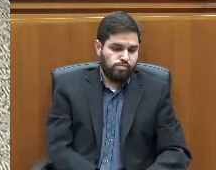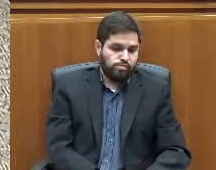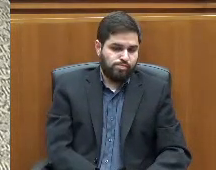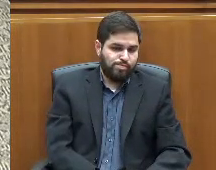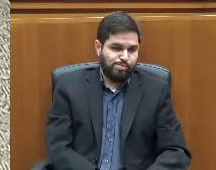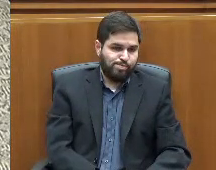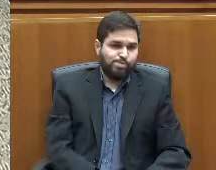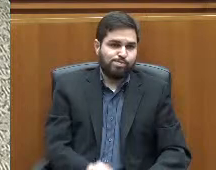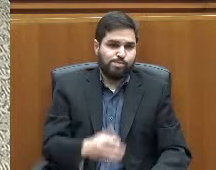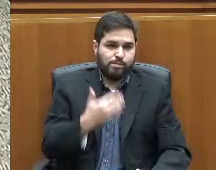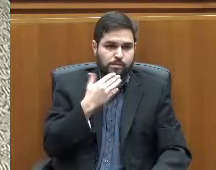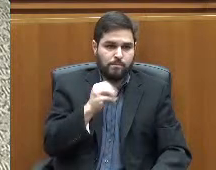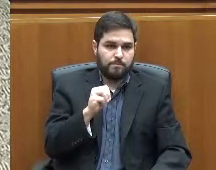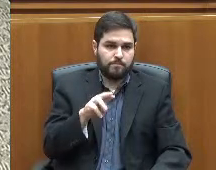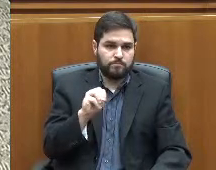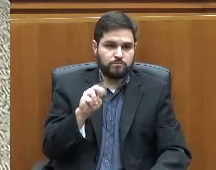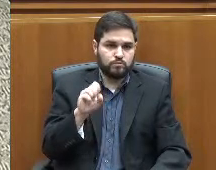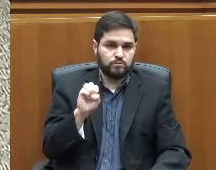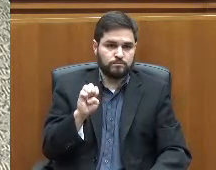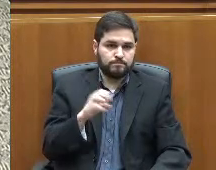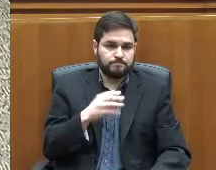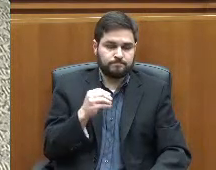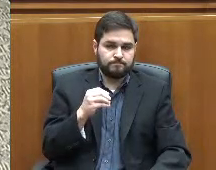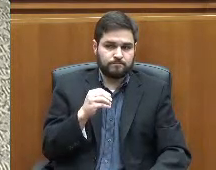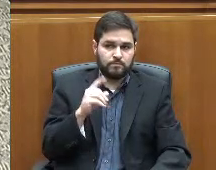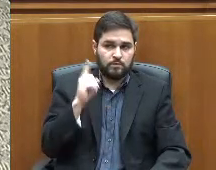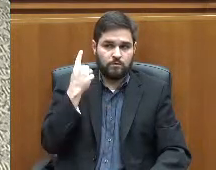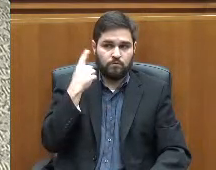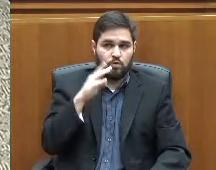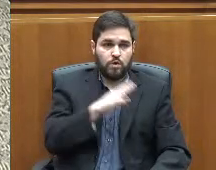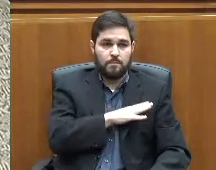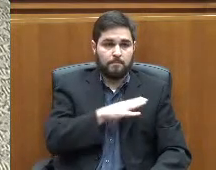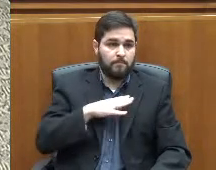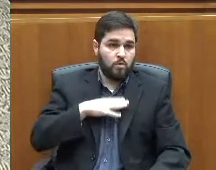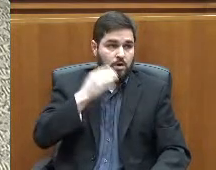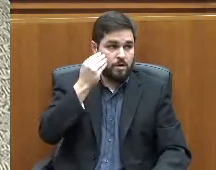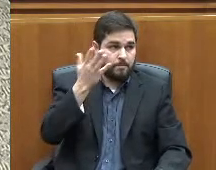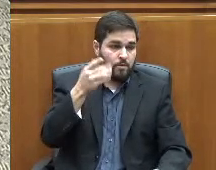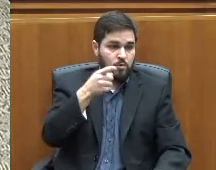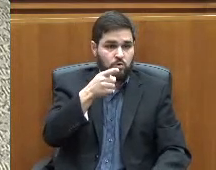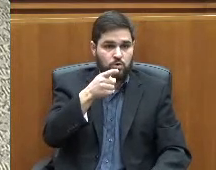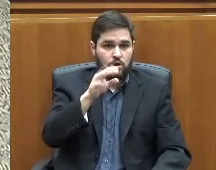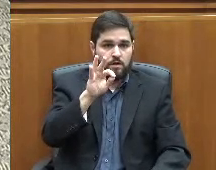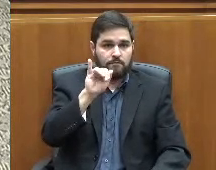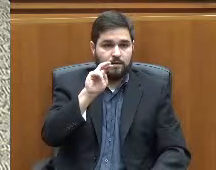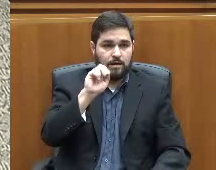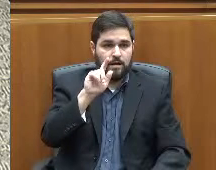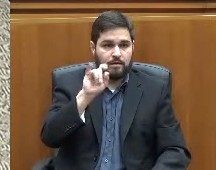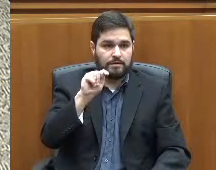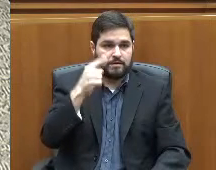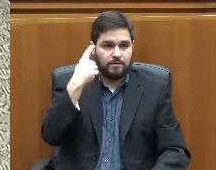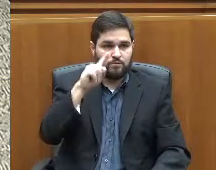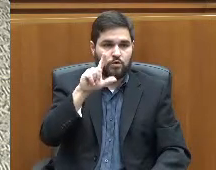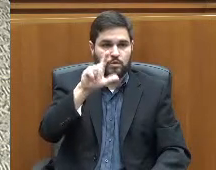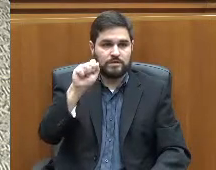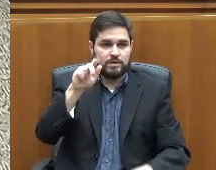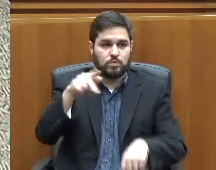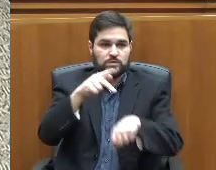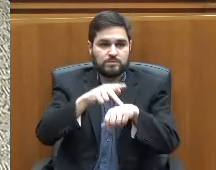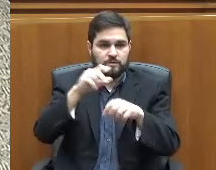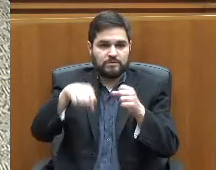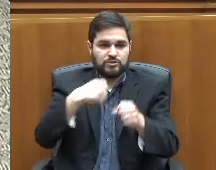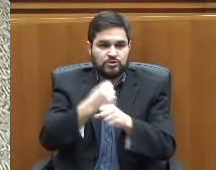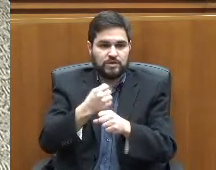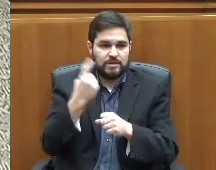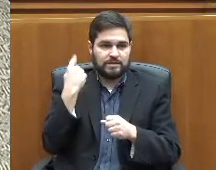Thank you, Mr. Muse, I appreciate it. And just for the board's awareness, you were a finalist for Louisiana Principal of the Year last